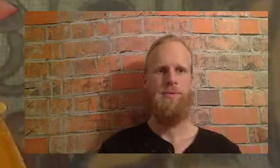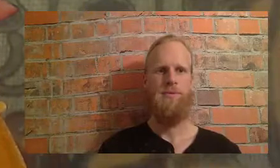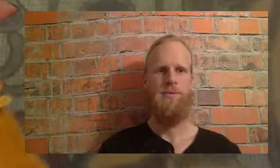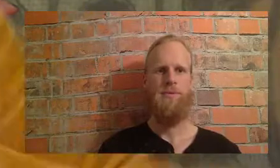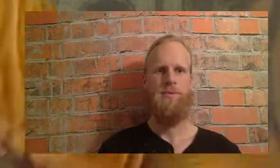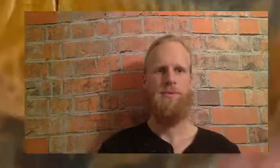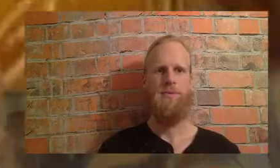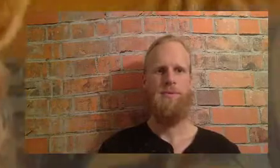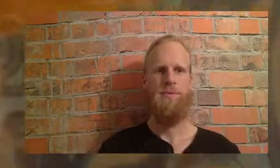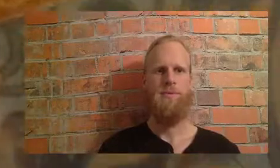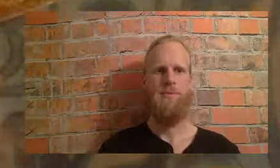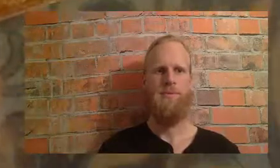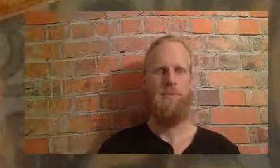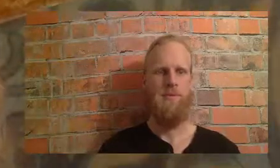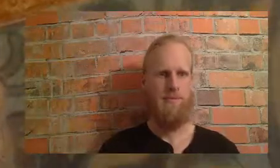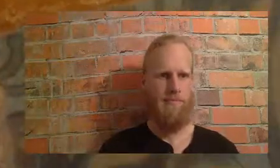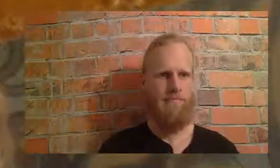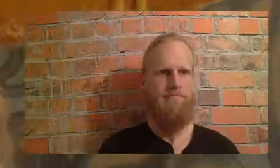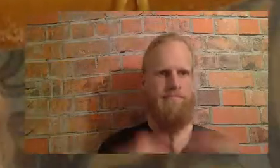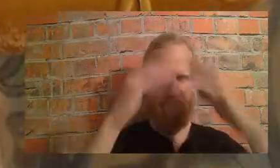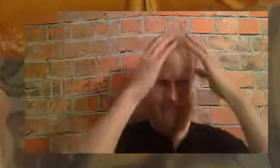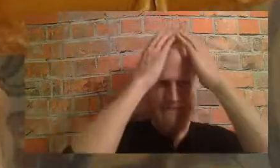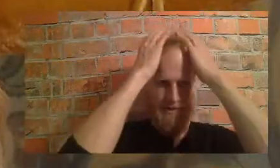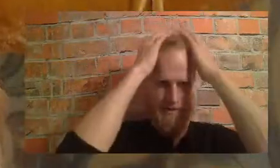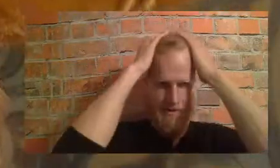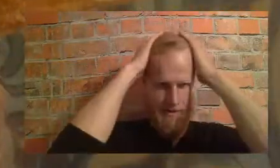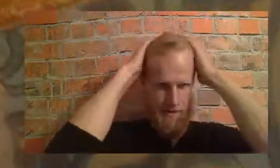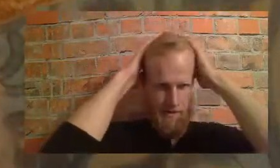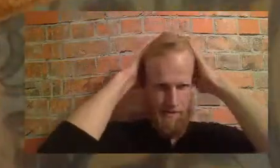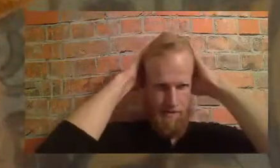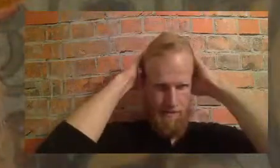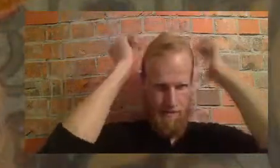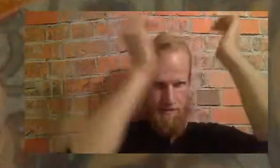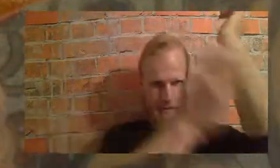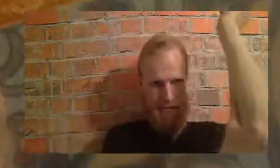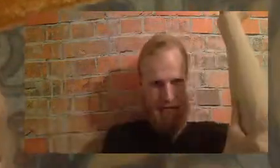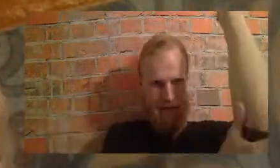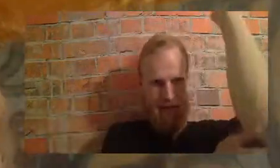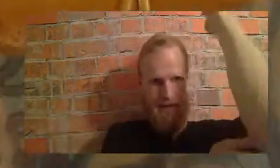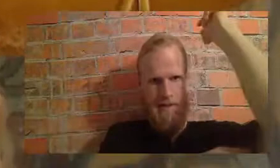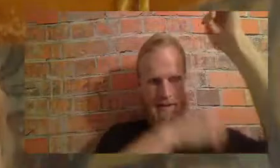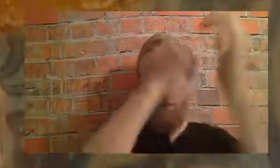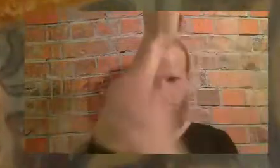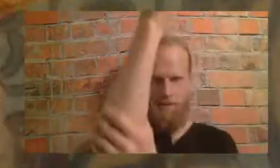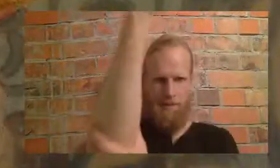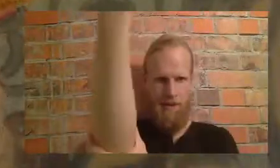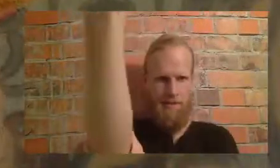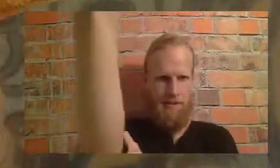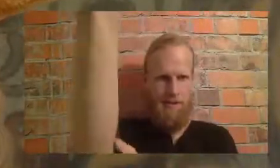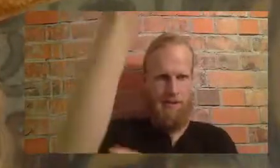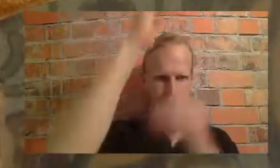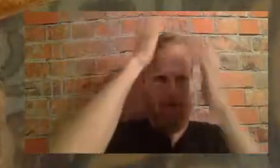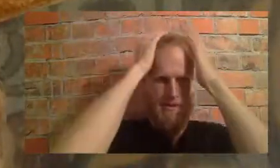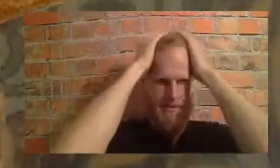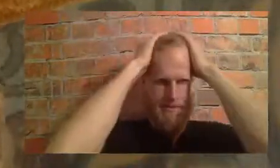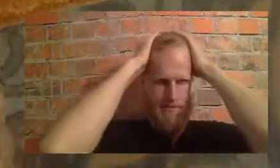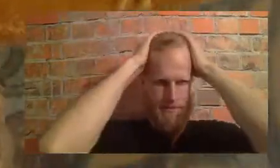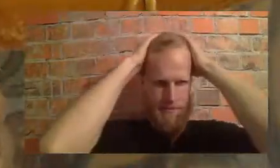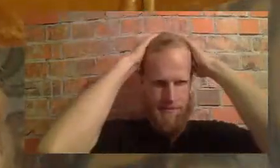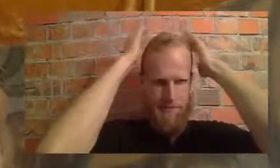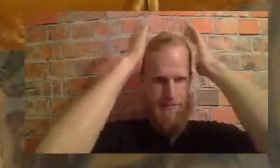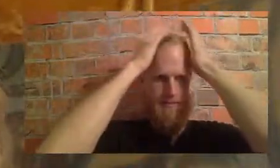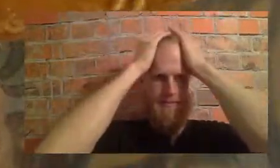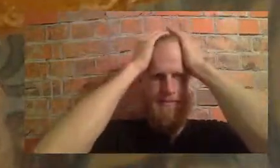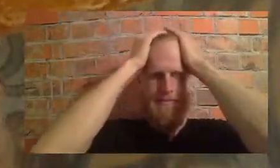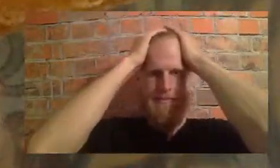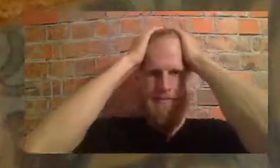Tapping the top of the head. Who do you blame for the situation? Maybe you blame God. Maybe